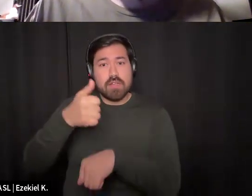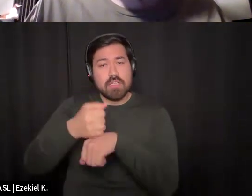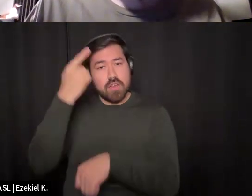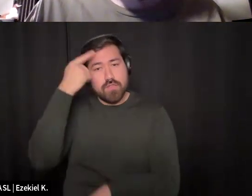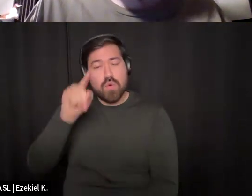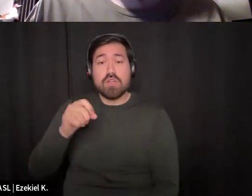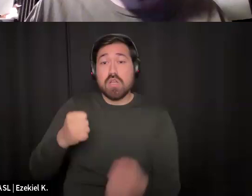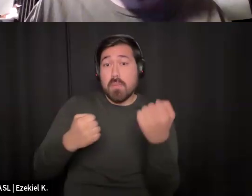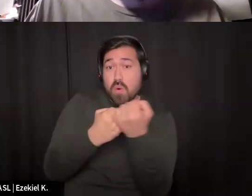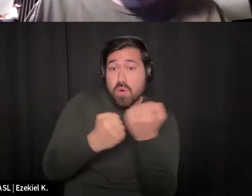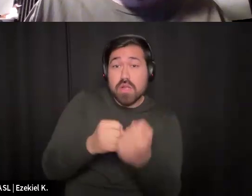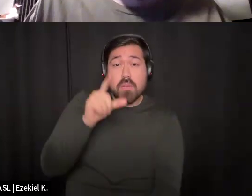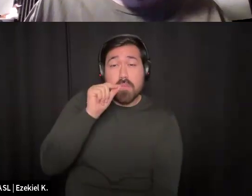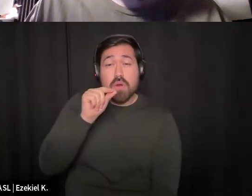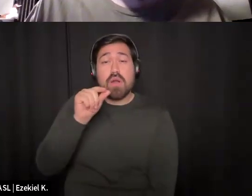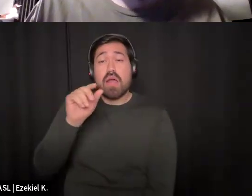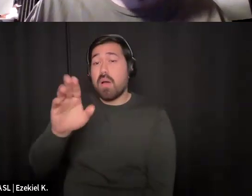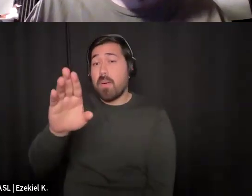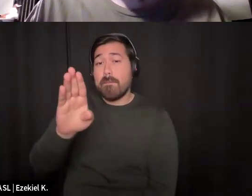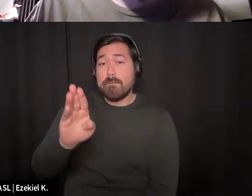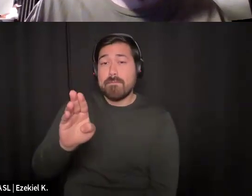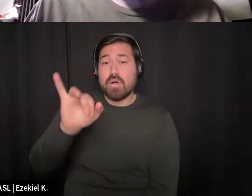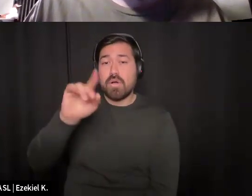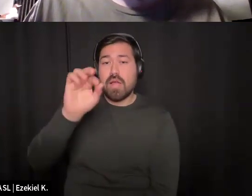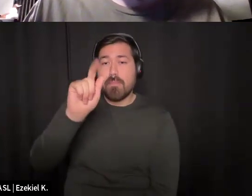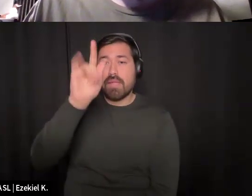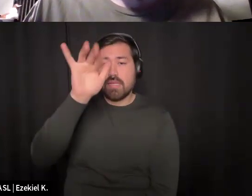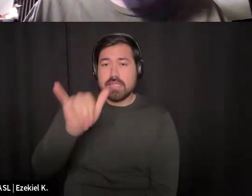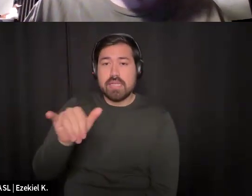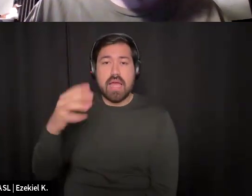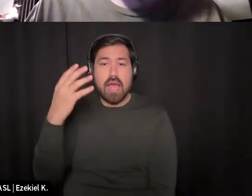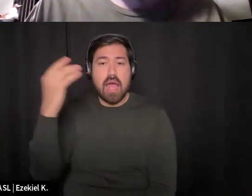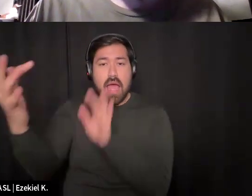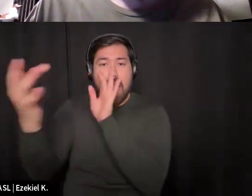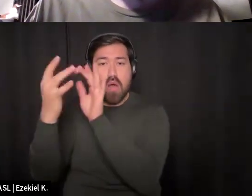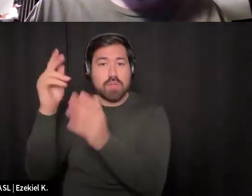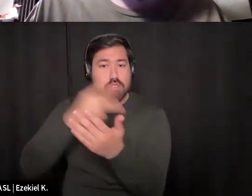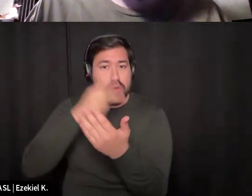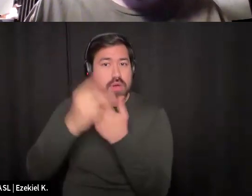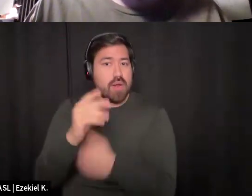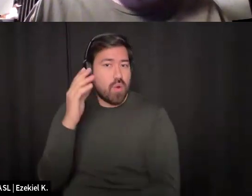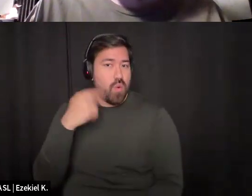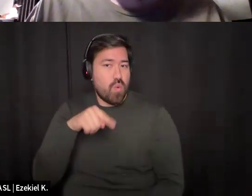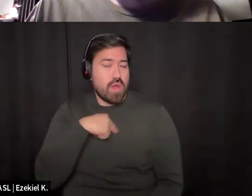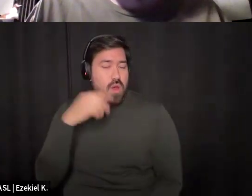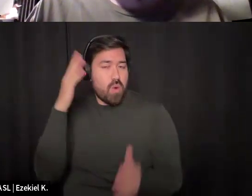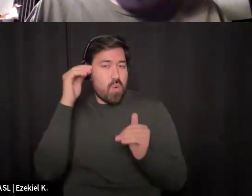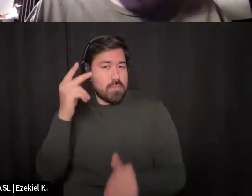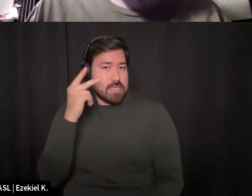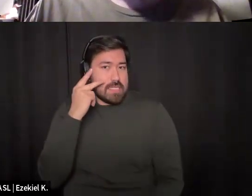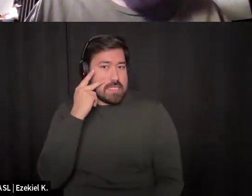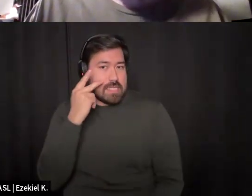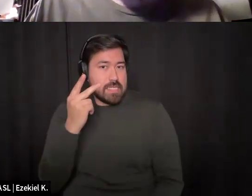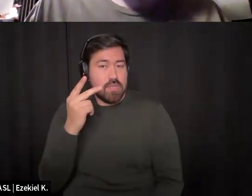Birdability Outreach Program, and of which this webinar series is a part. And we look forward to being